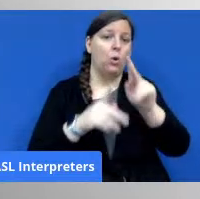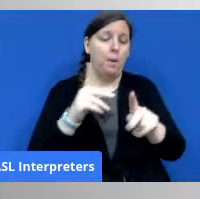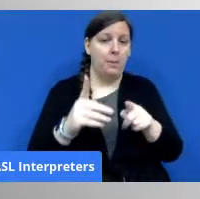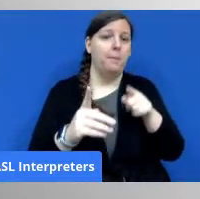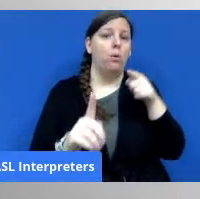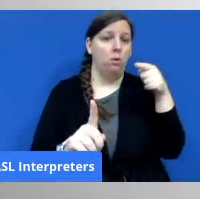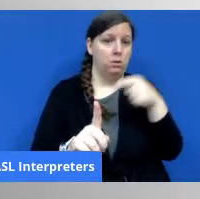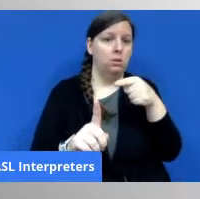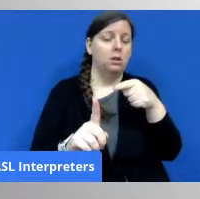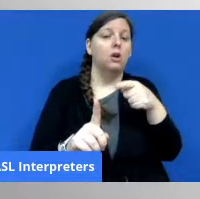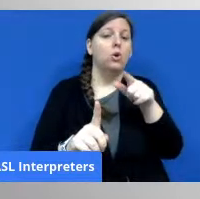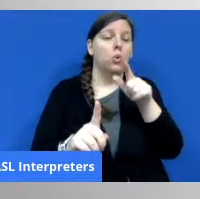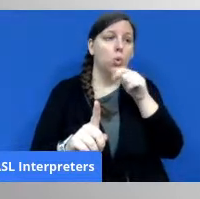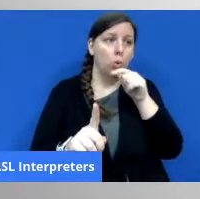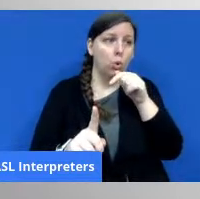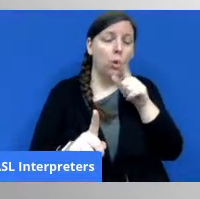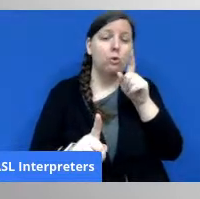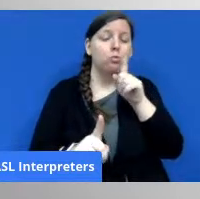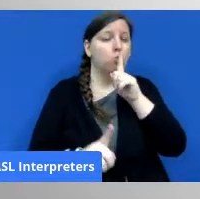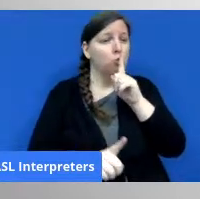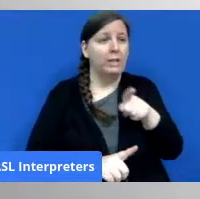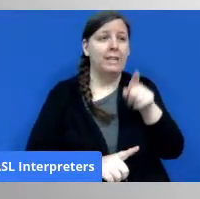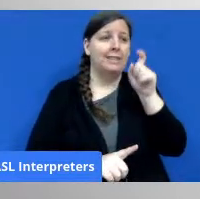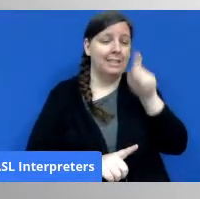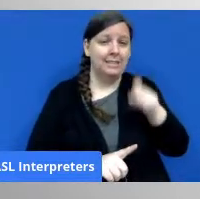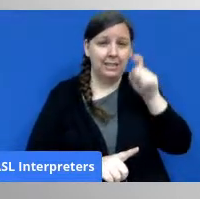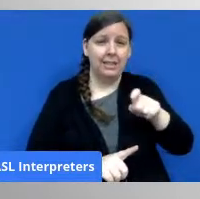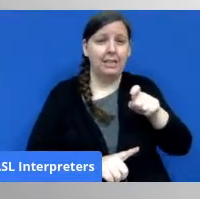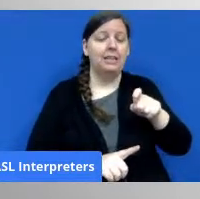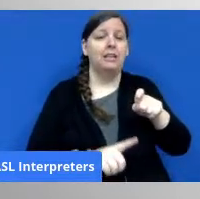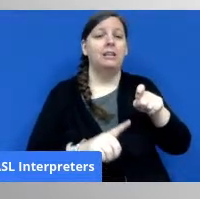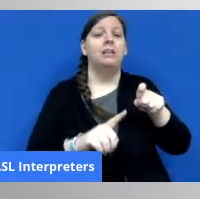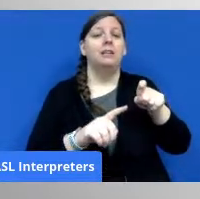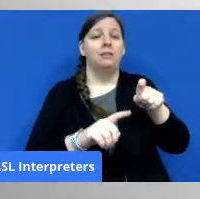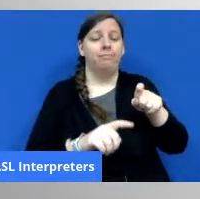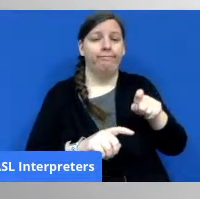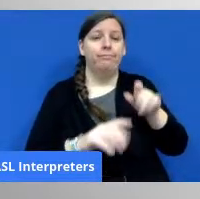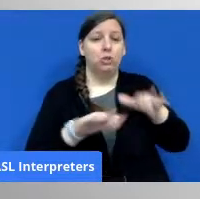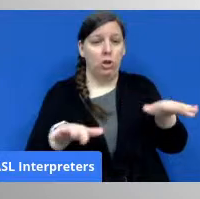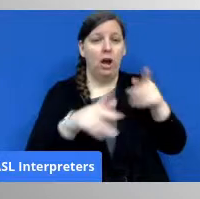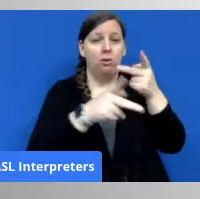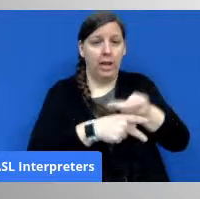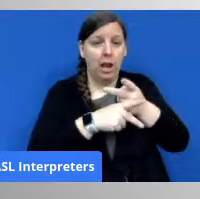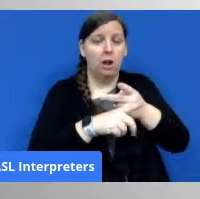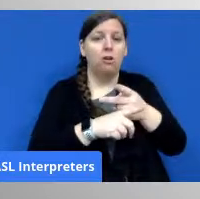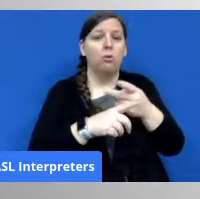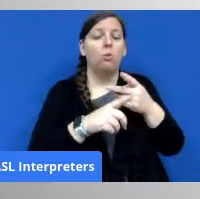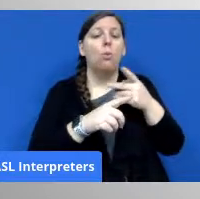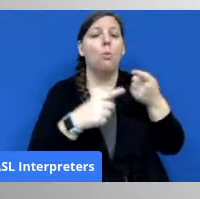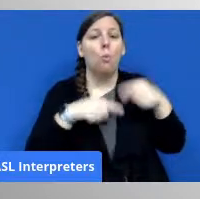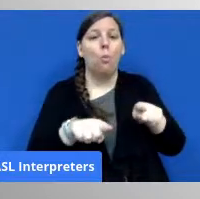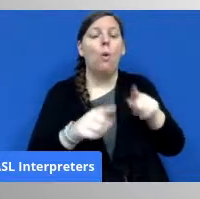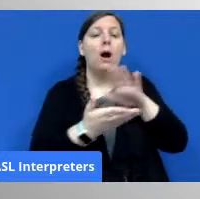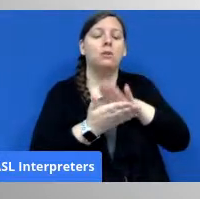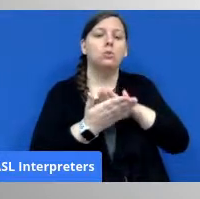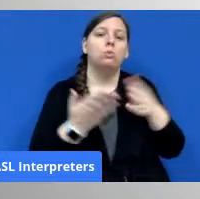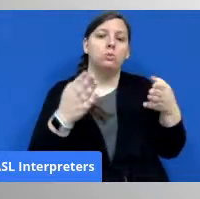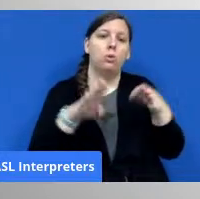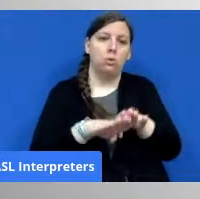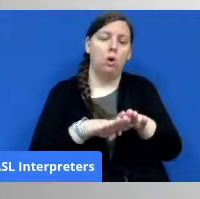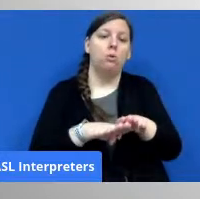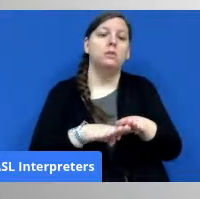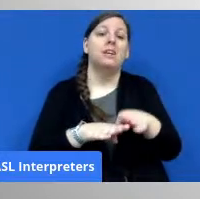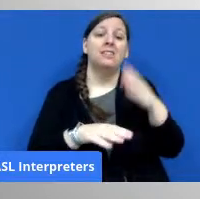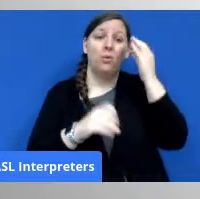who have to really rely on childcare when schools are closed. So think about that now over an expanded period of time because